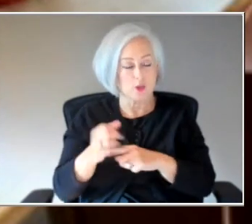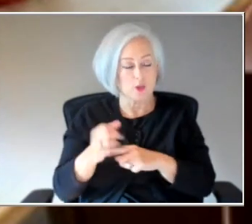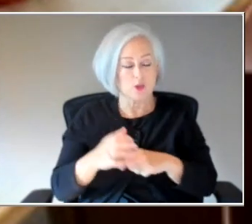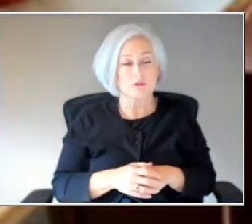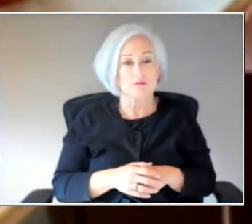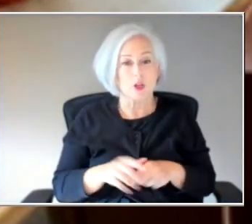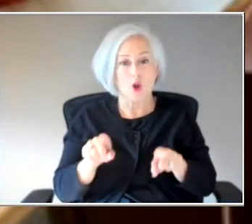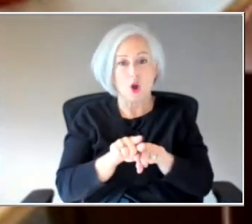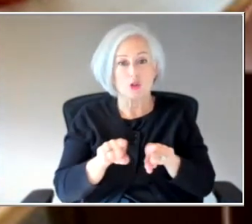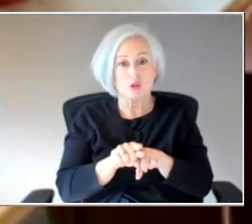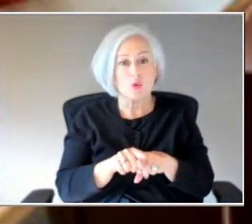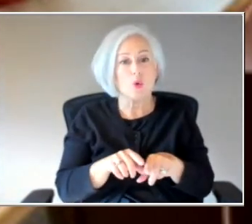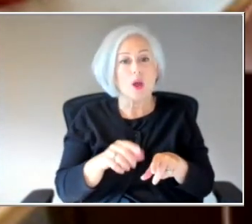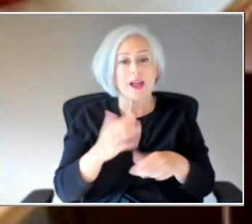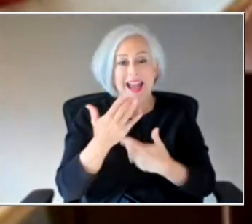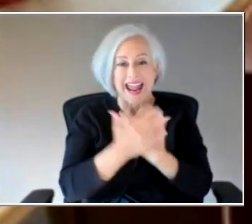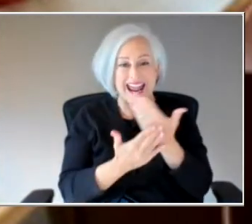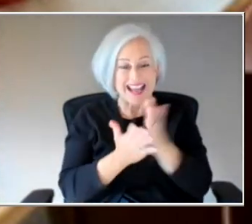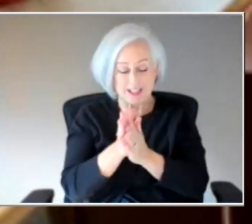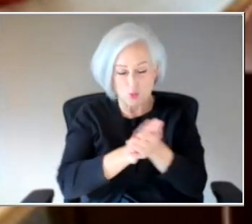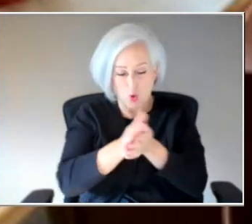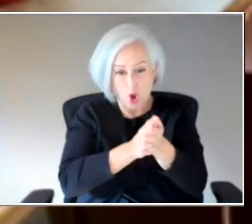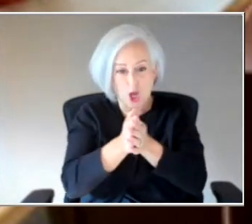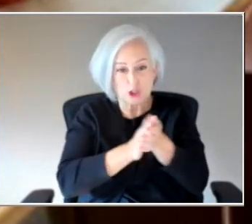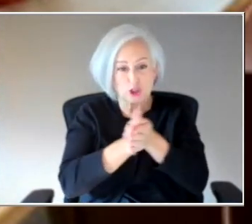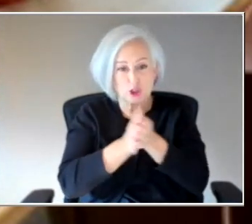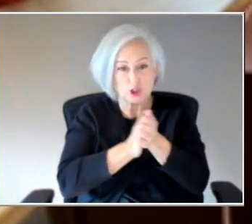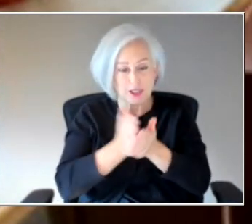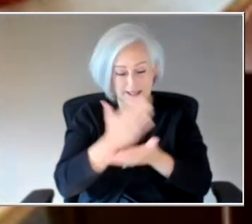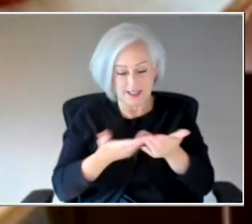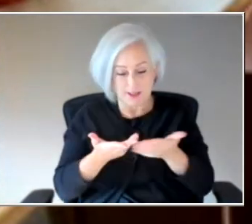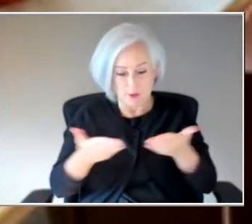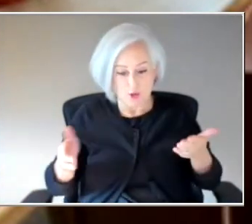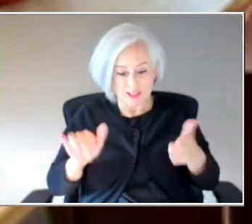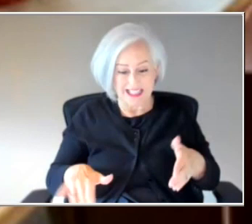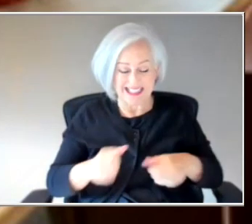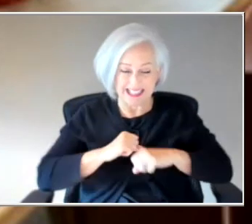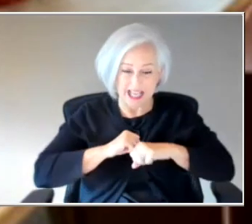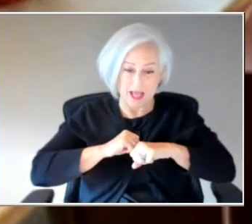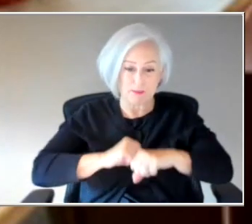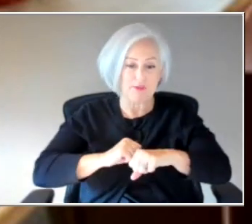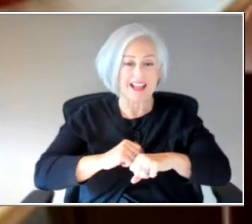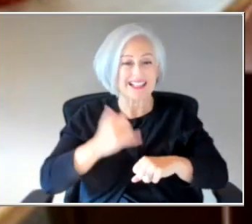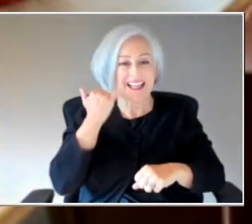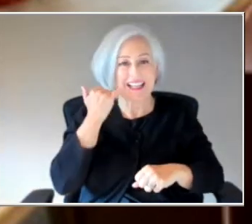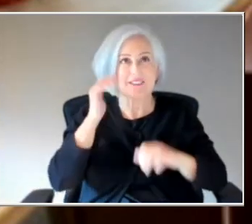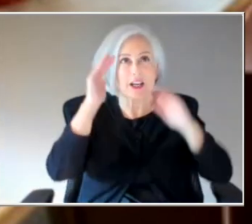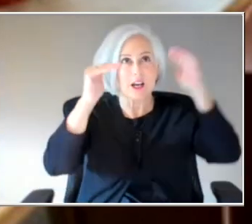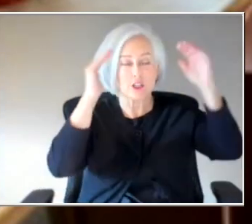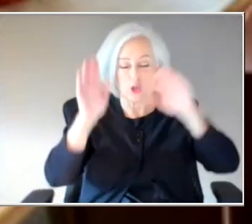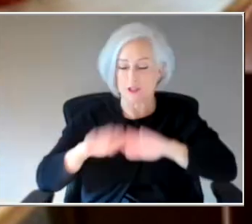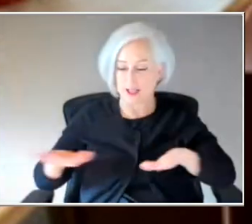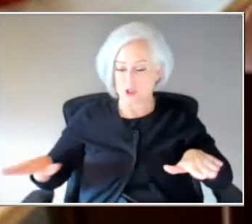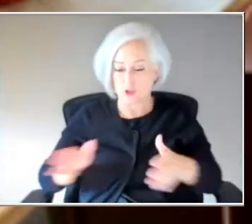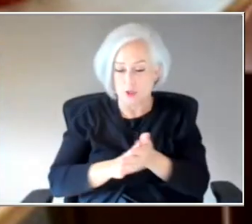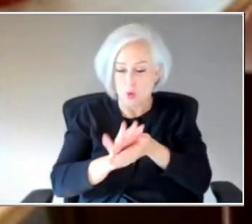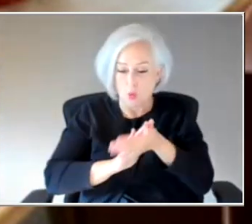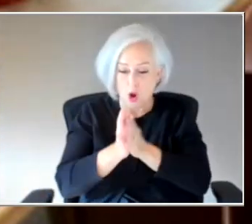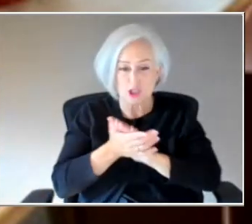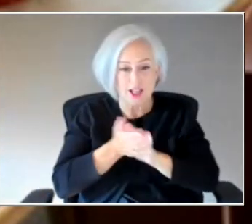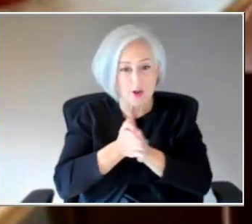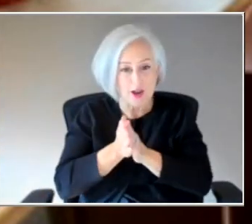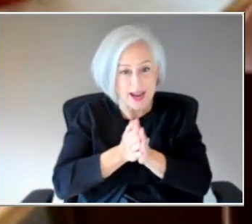your hands. I feel like some of these things can be prevented if children, adults wash their hands and be mindful